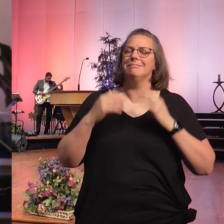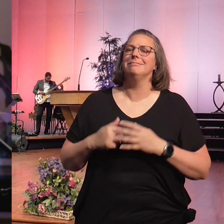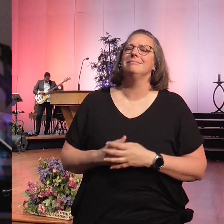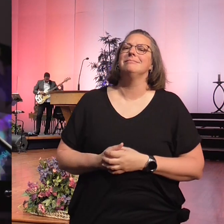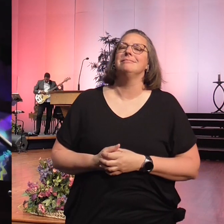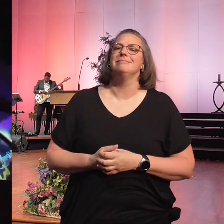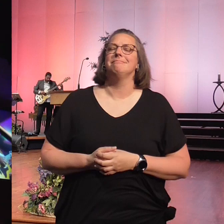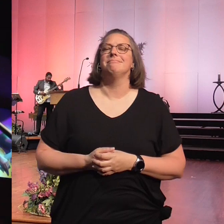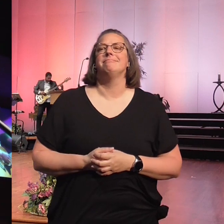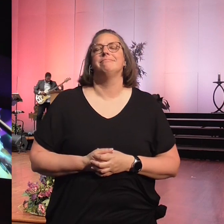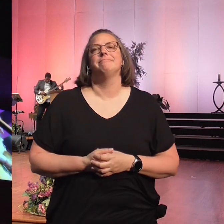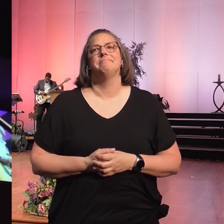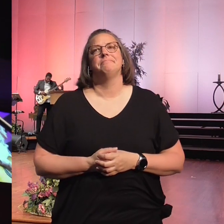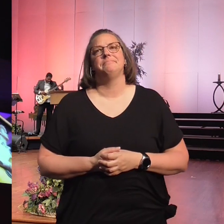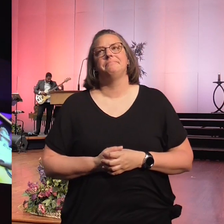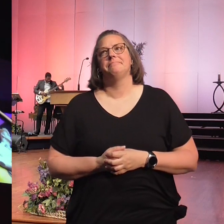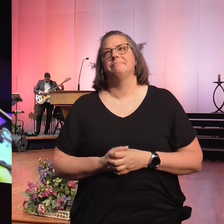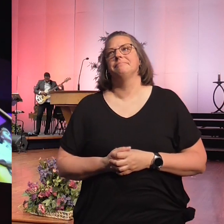kind.